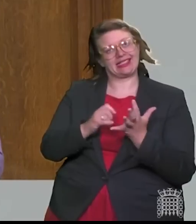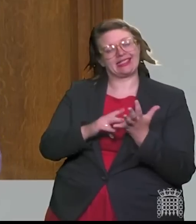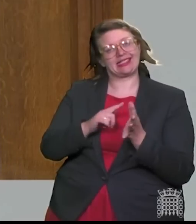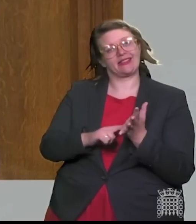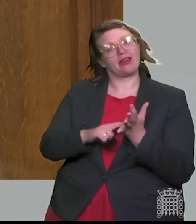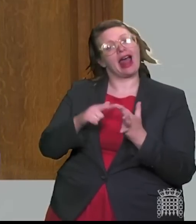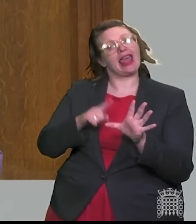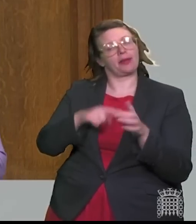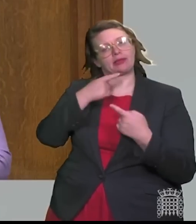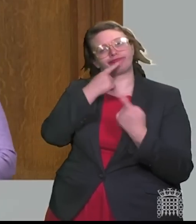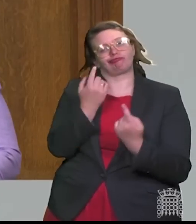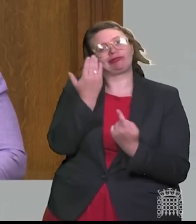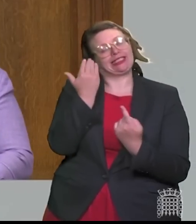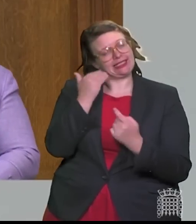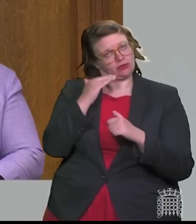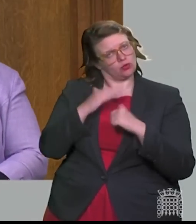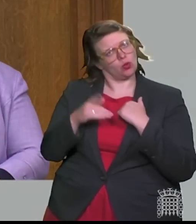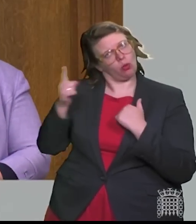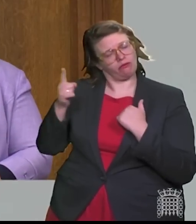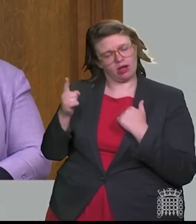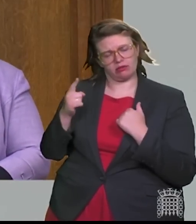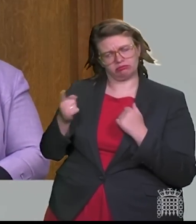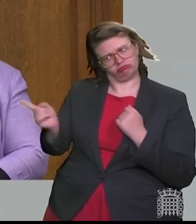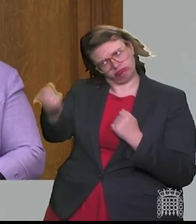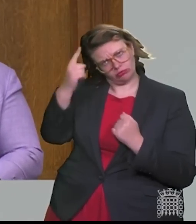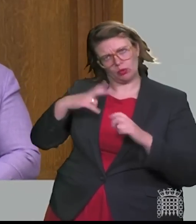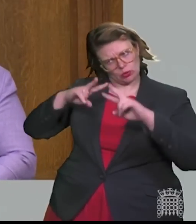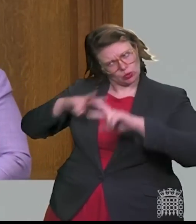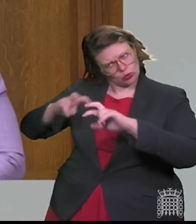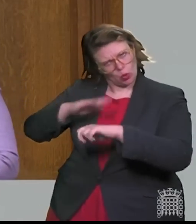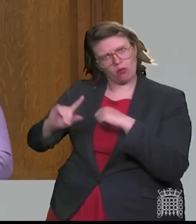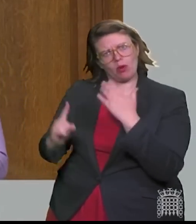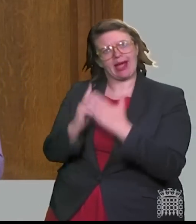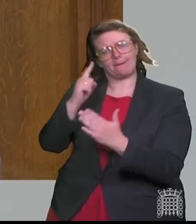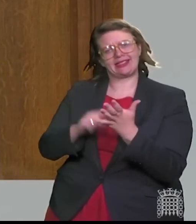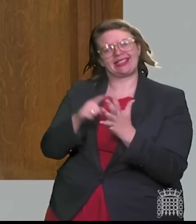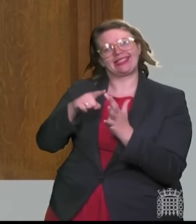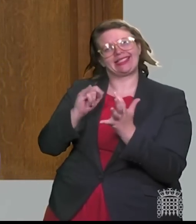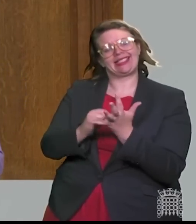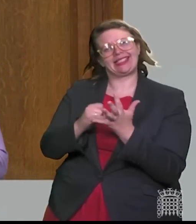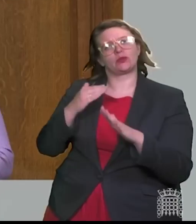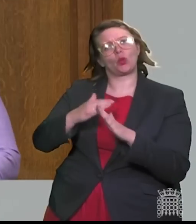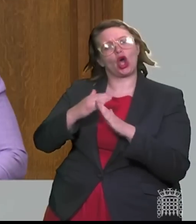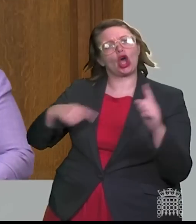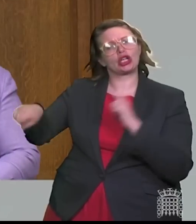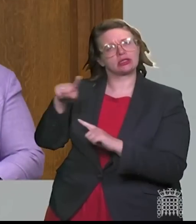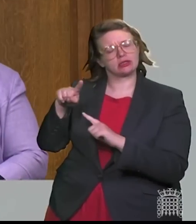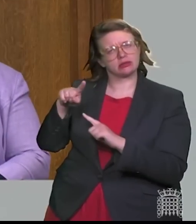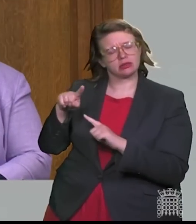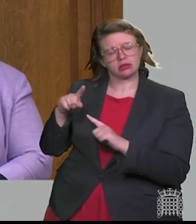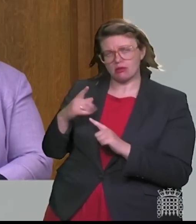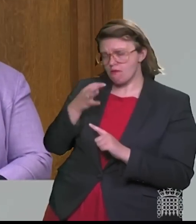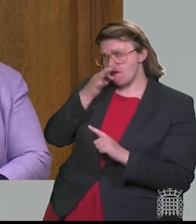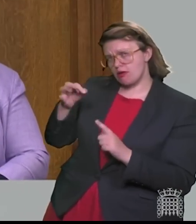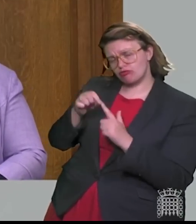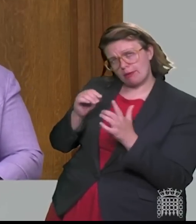Office must investigate the Tees Works affair? And will he share details of all conversations